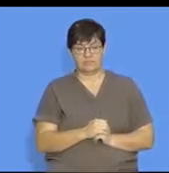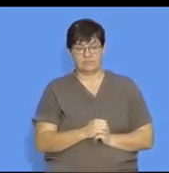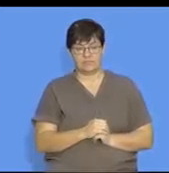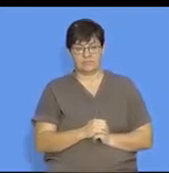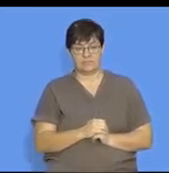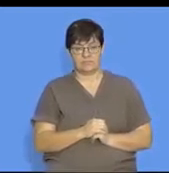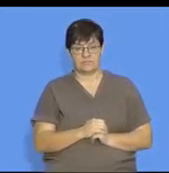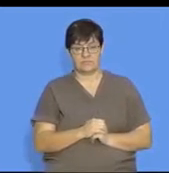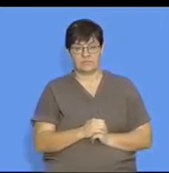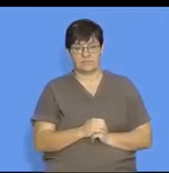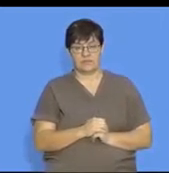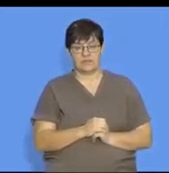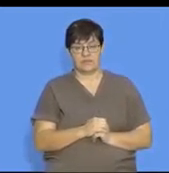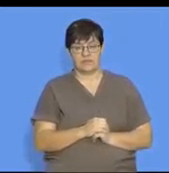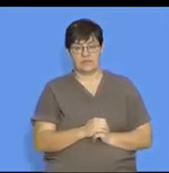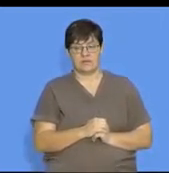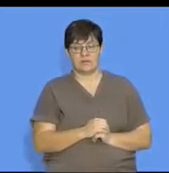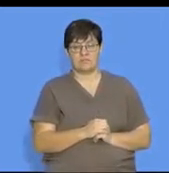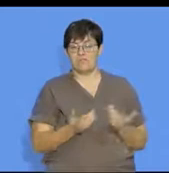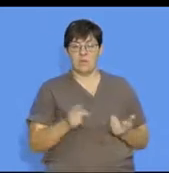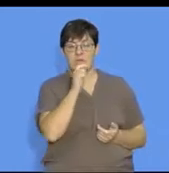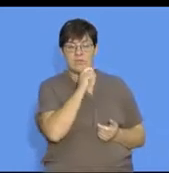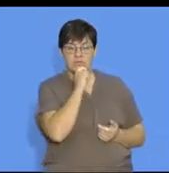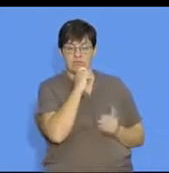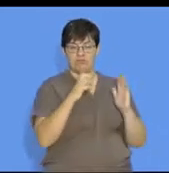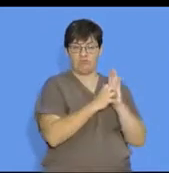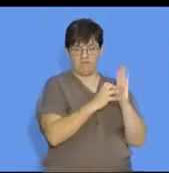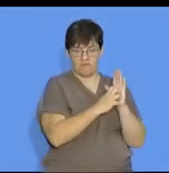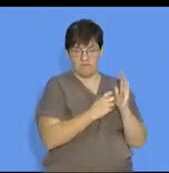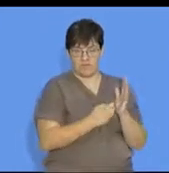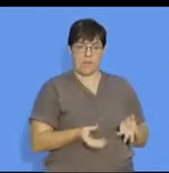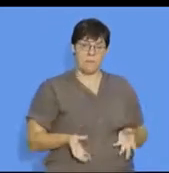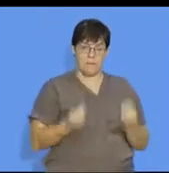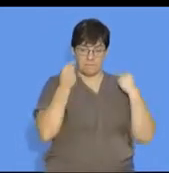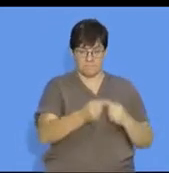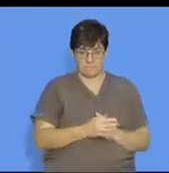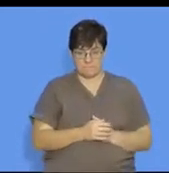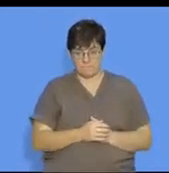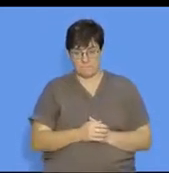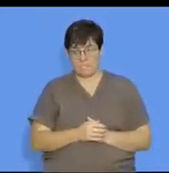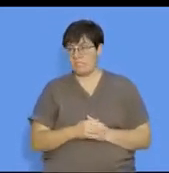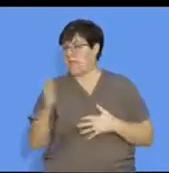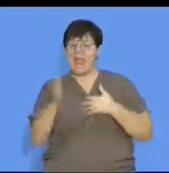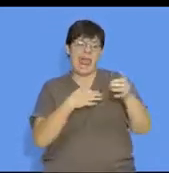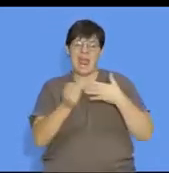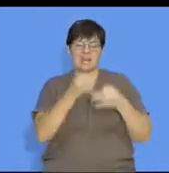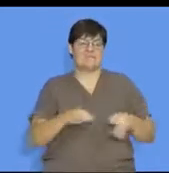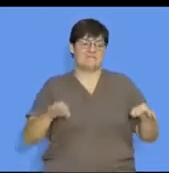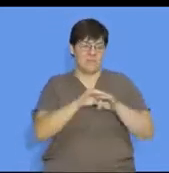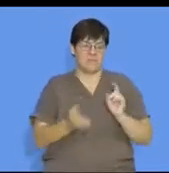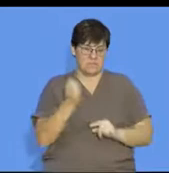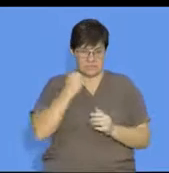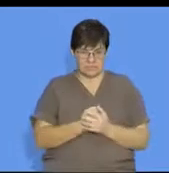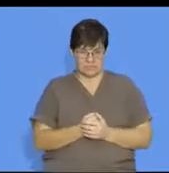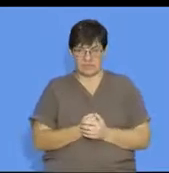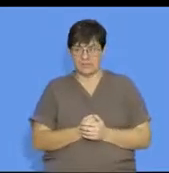That's our internal resistance. Okay. So if we are to use the graph to do that, we can take any set